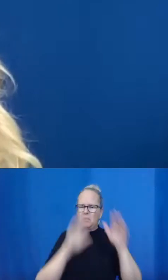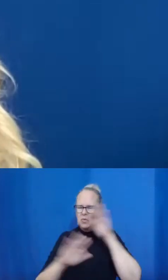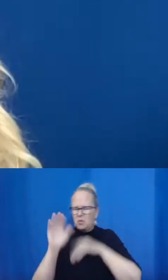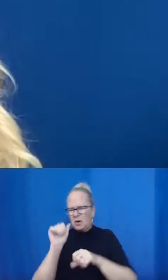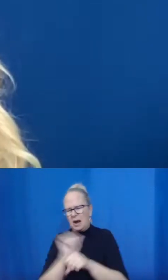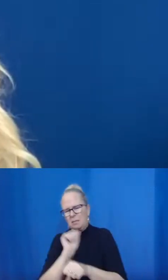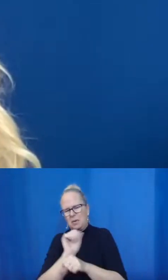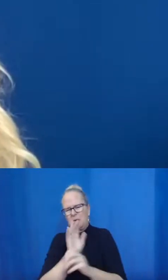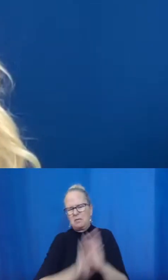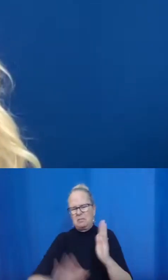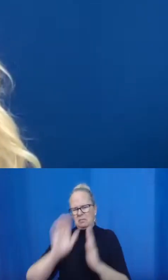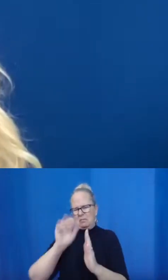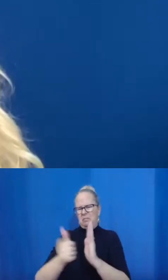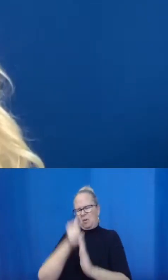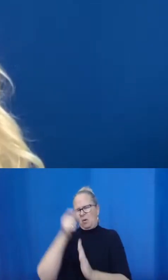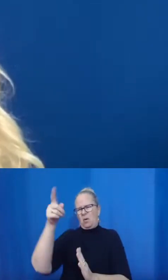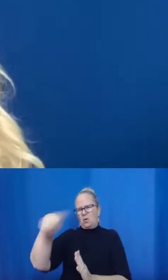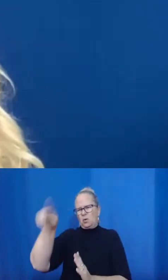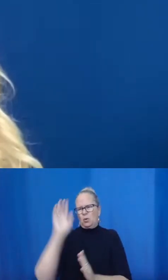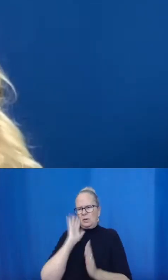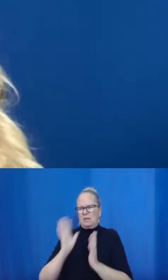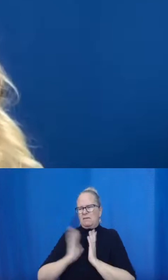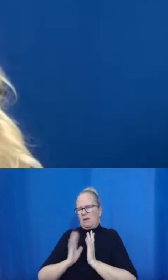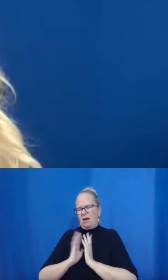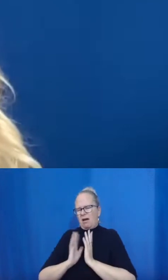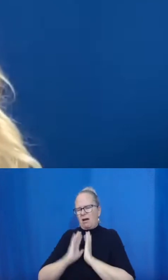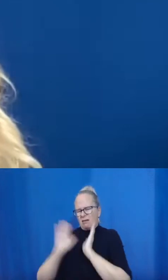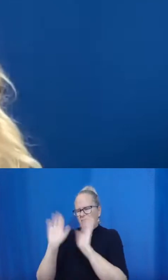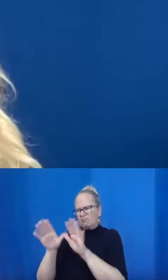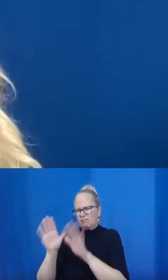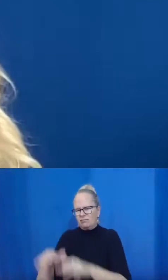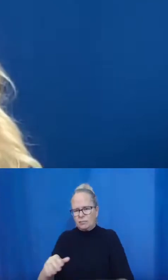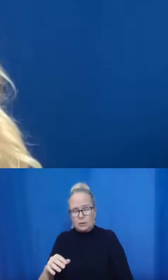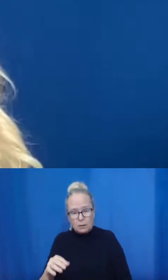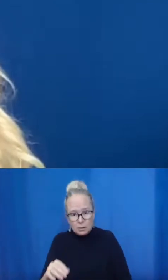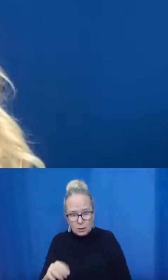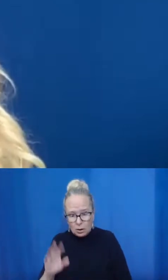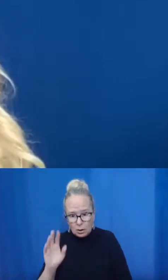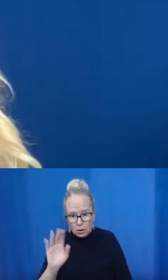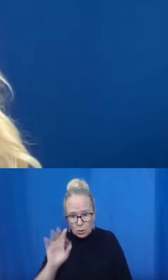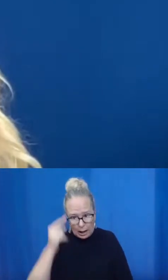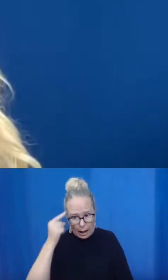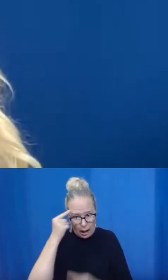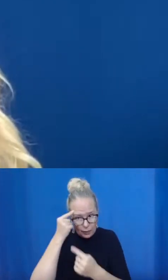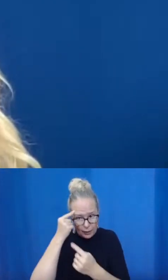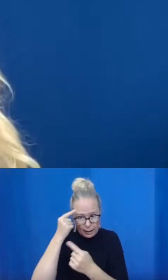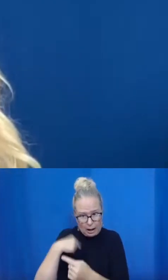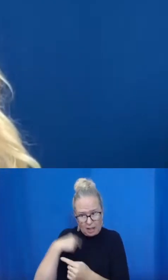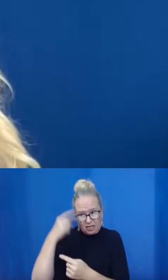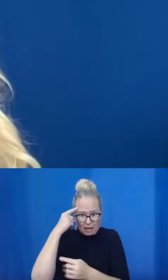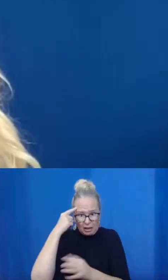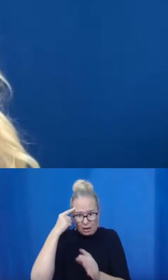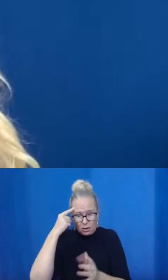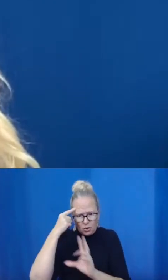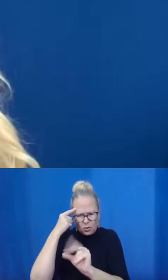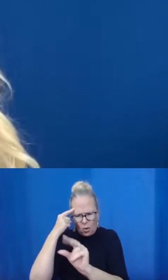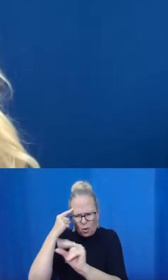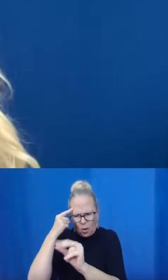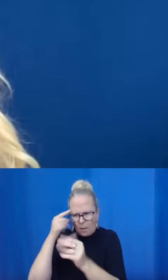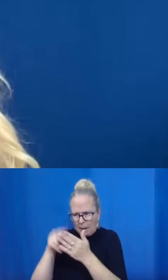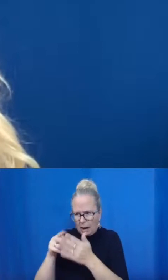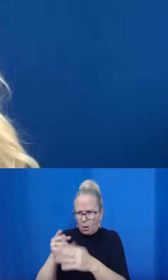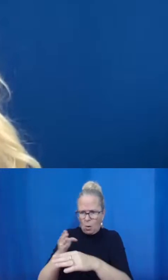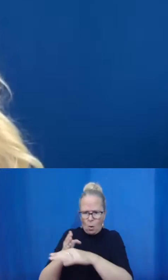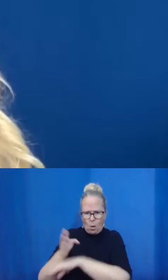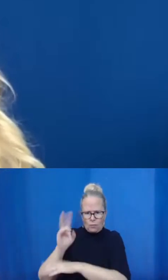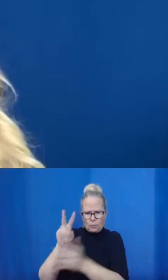of over 3,000 Albertans, left countless humans with long COVID. has been fueled by ongoing community